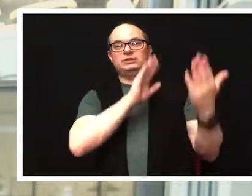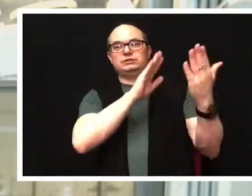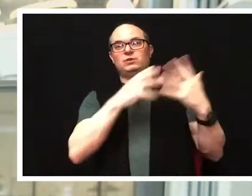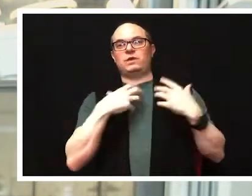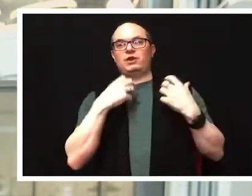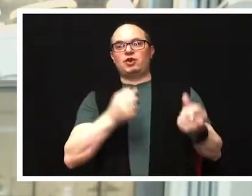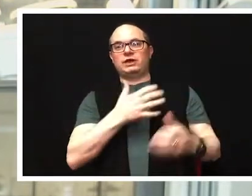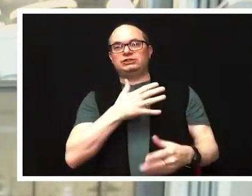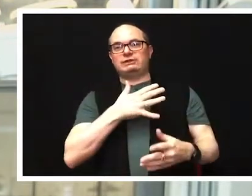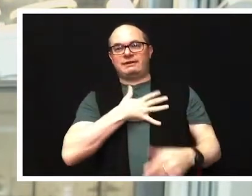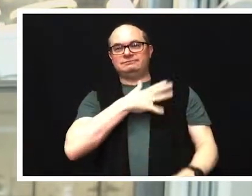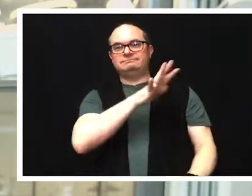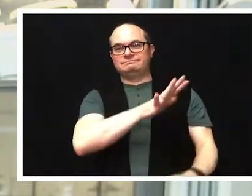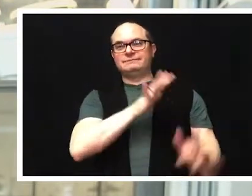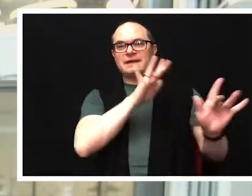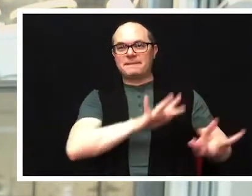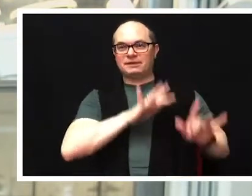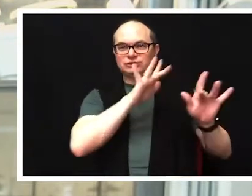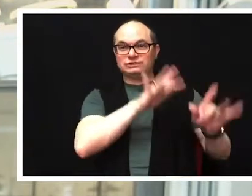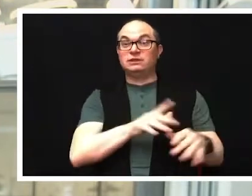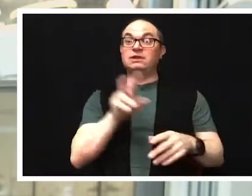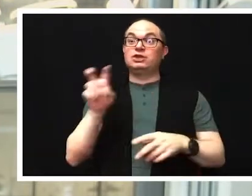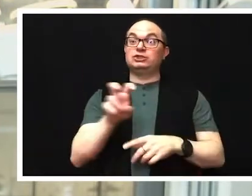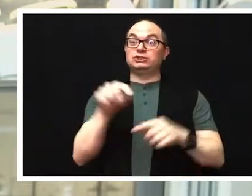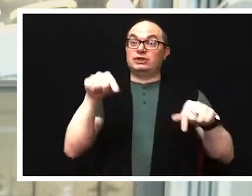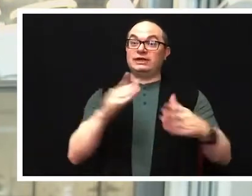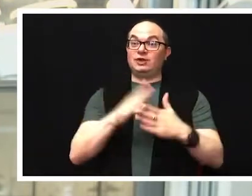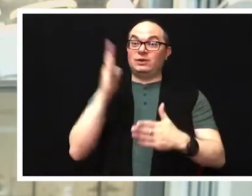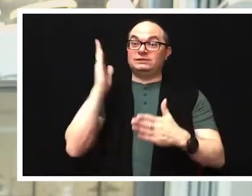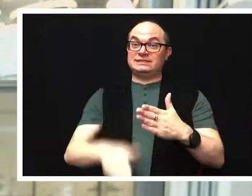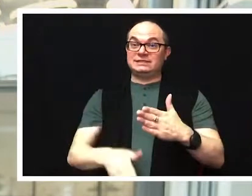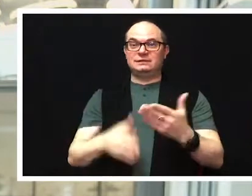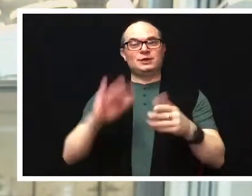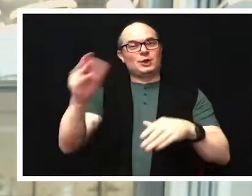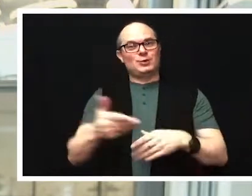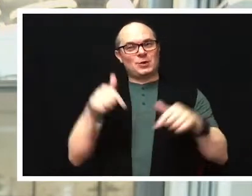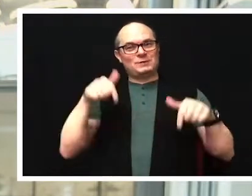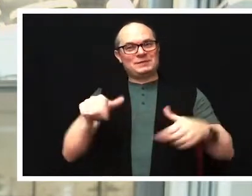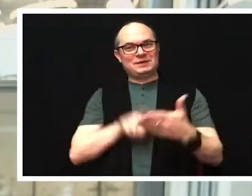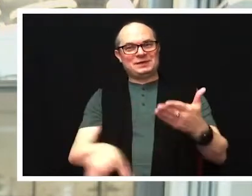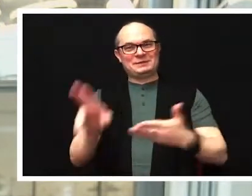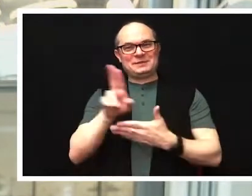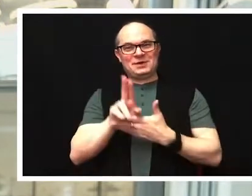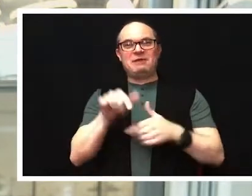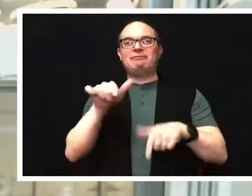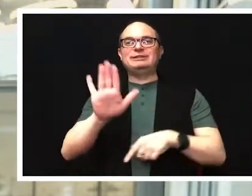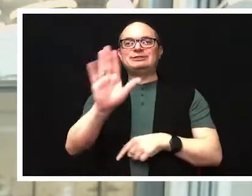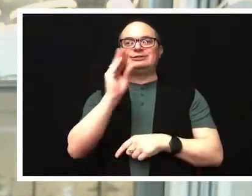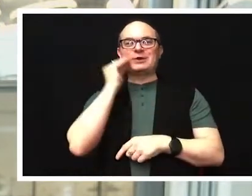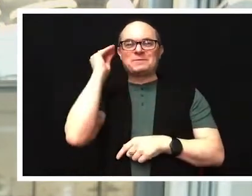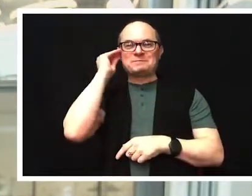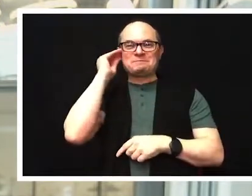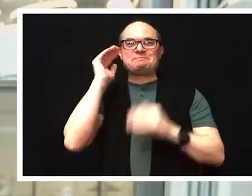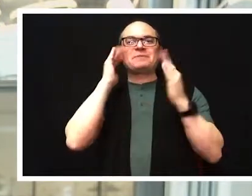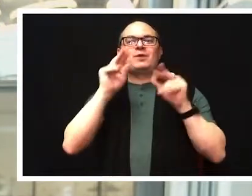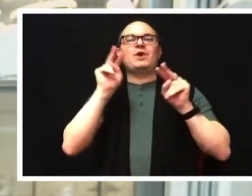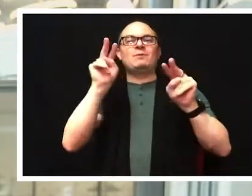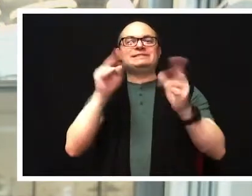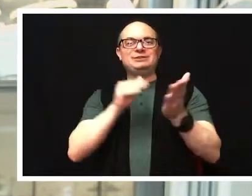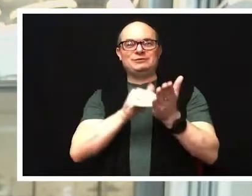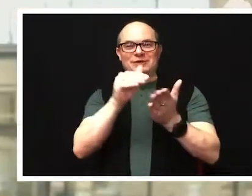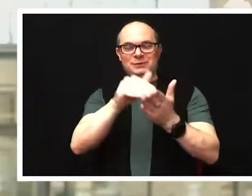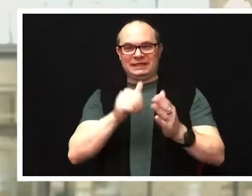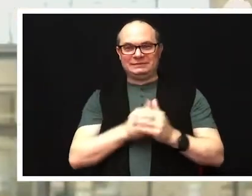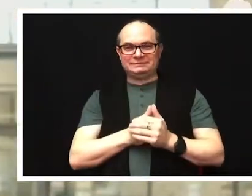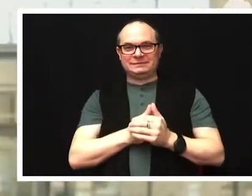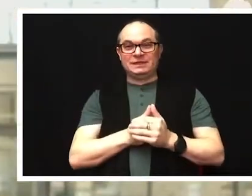compassion. While your journey here at Lamar University has ended, you're always welcome on our campus. This is your home, and we hope to see you